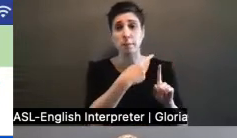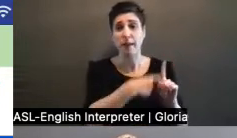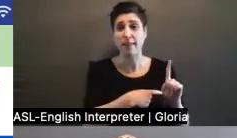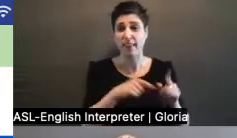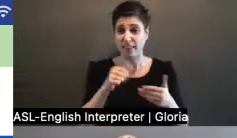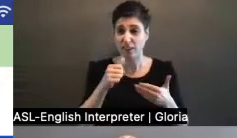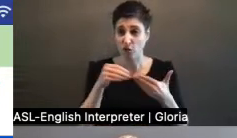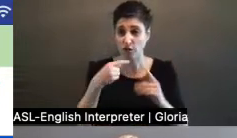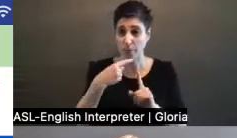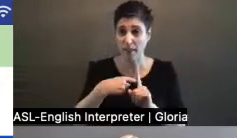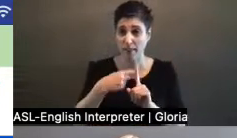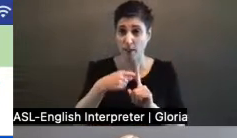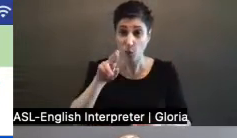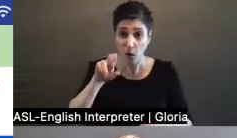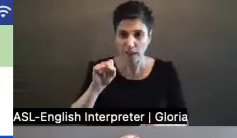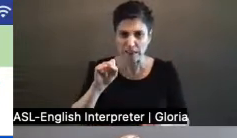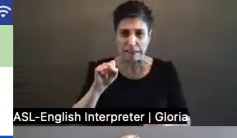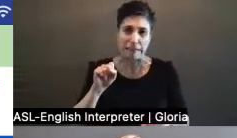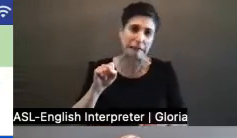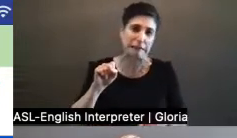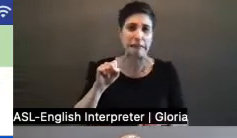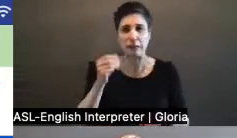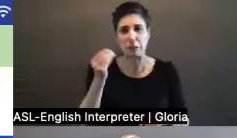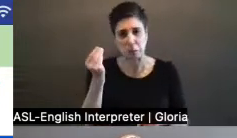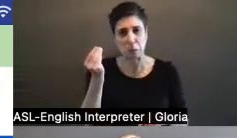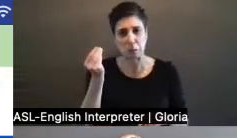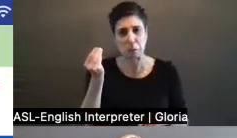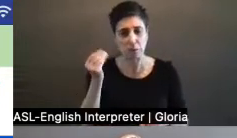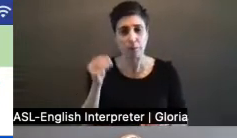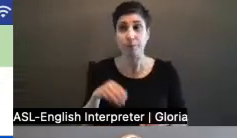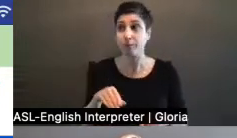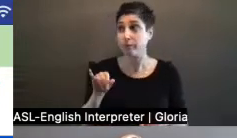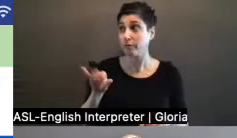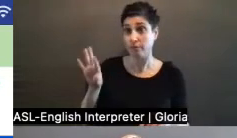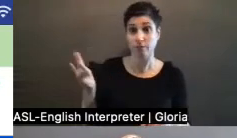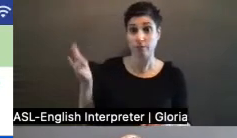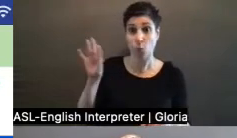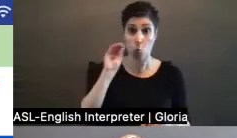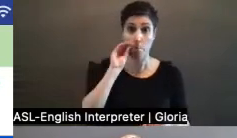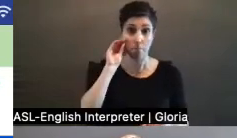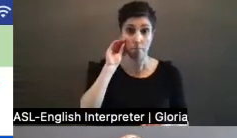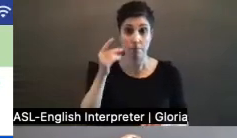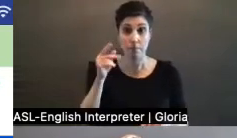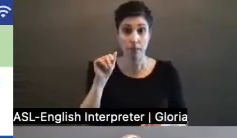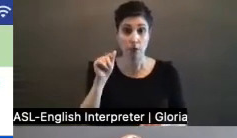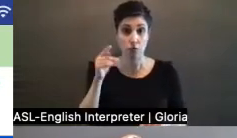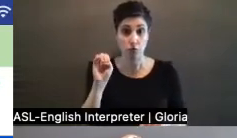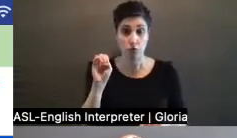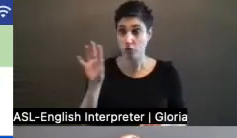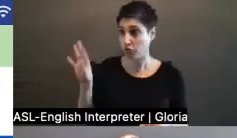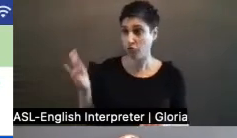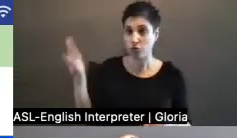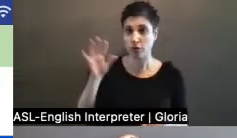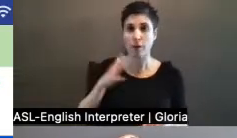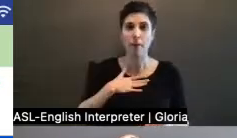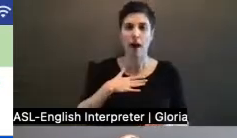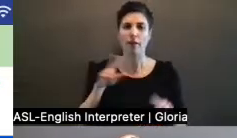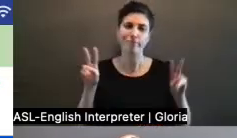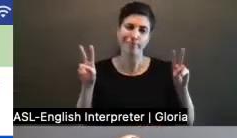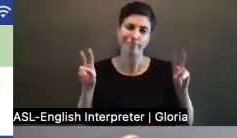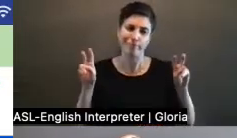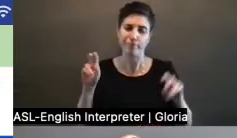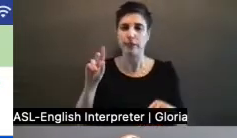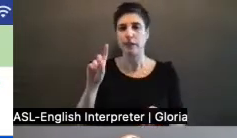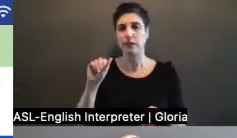explore. When I'm on the home page of Kahoot, I'm looking at sort of like a dashboard, you know, the tips, resources, some